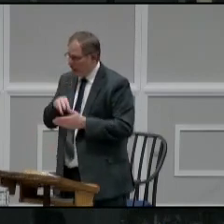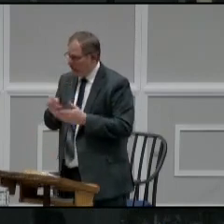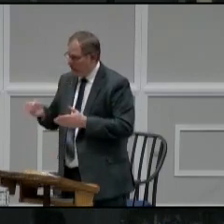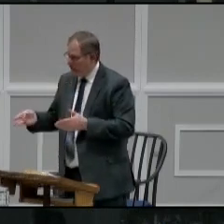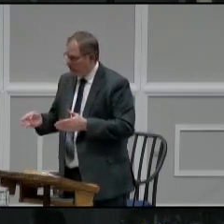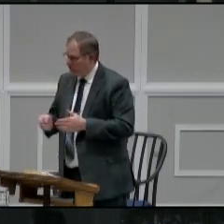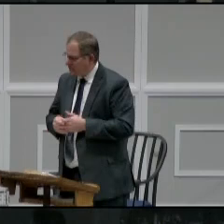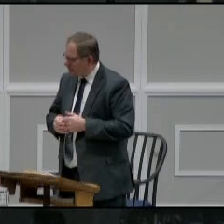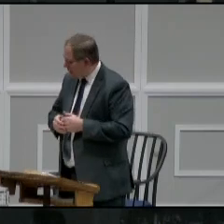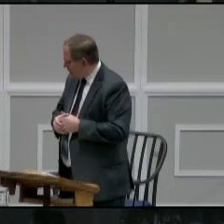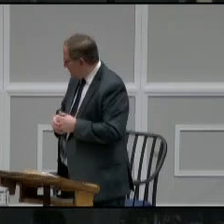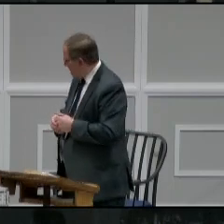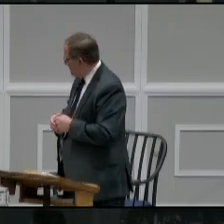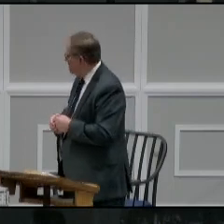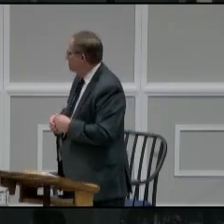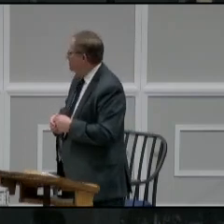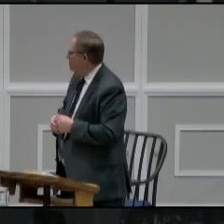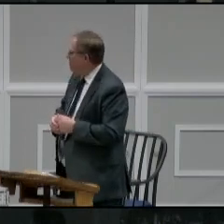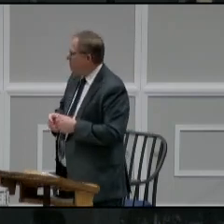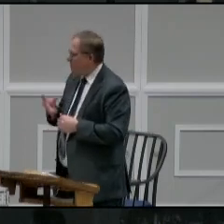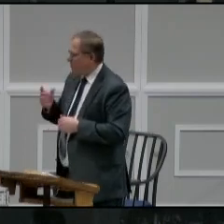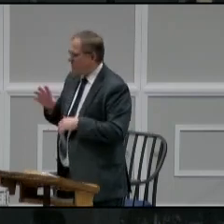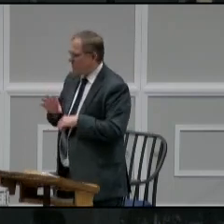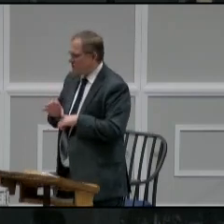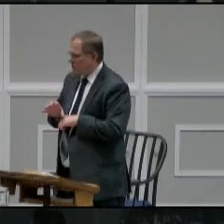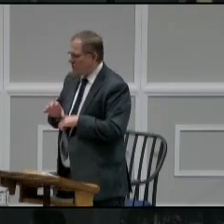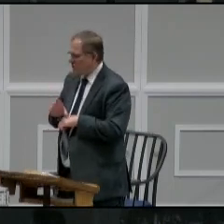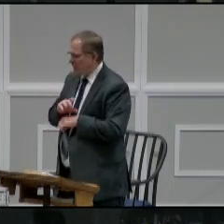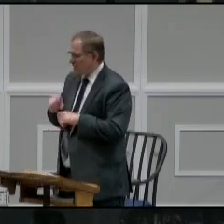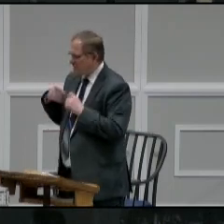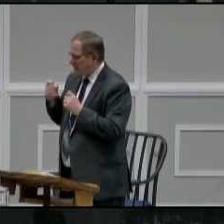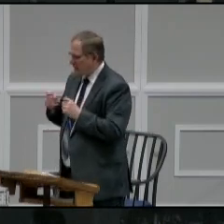What? Hey, we're going to church, and we're going to church to sin.